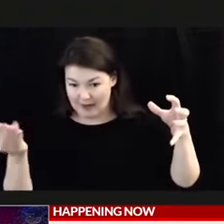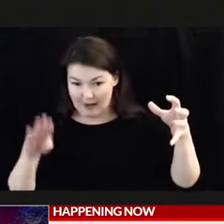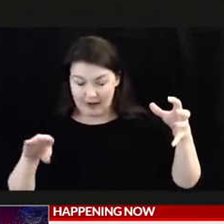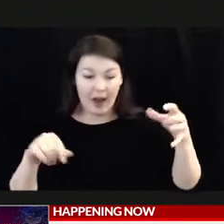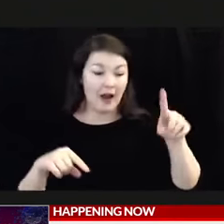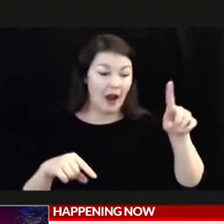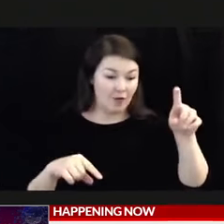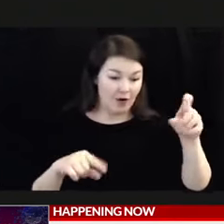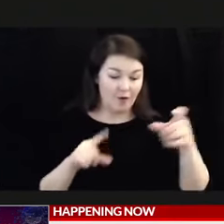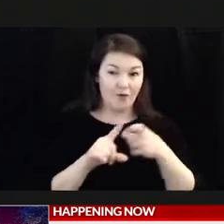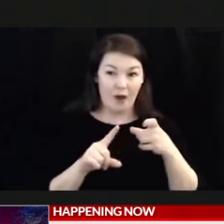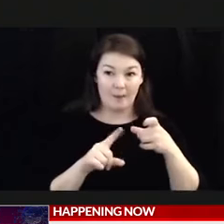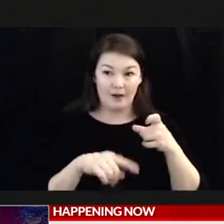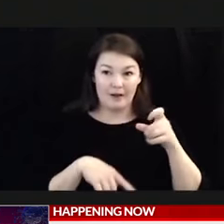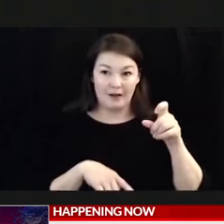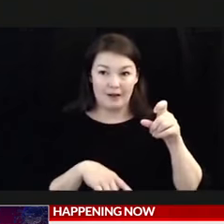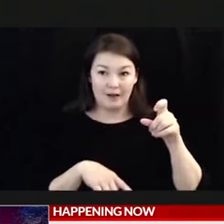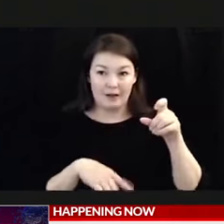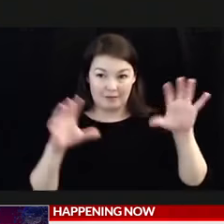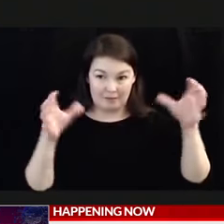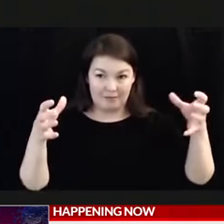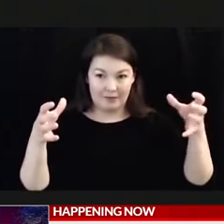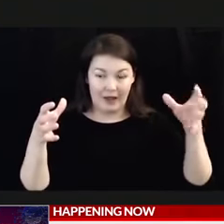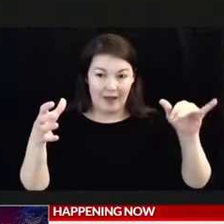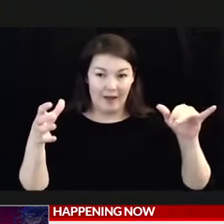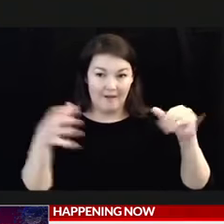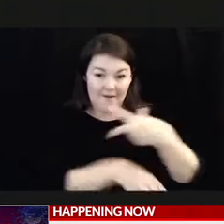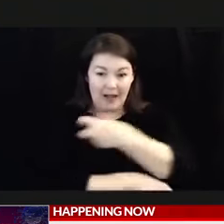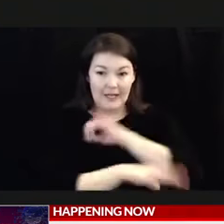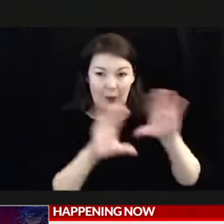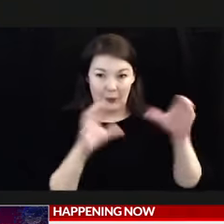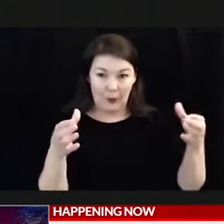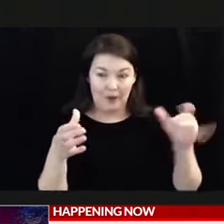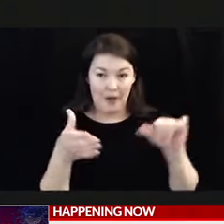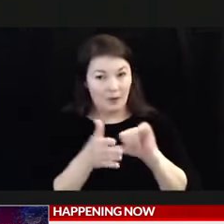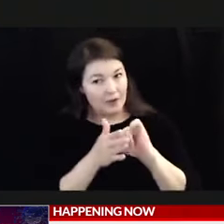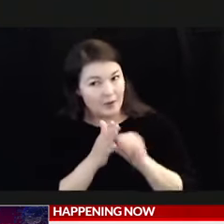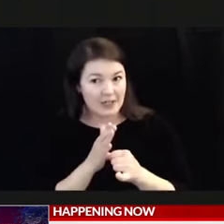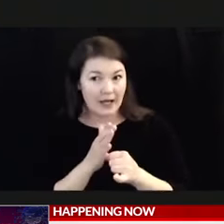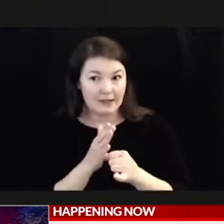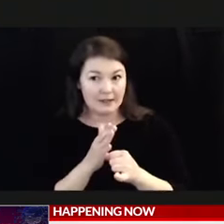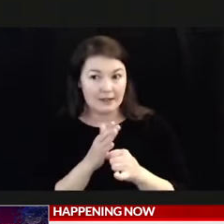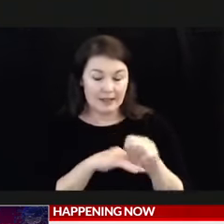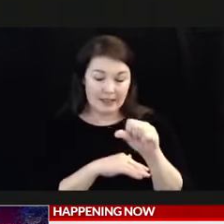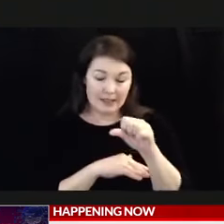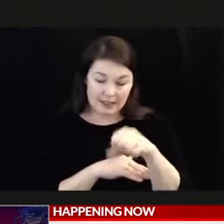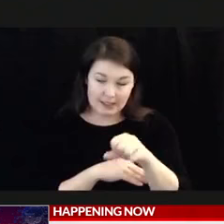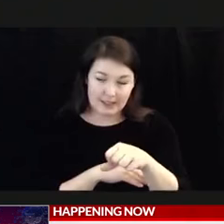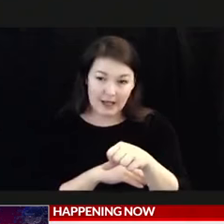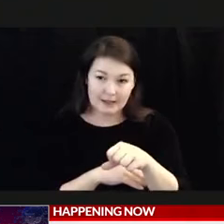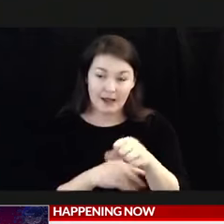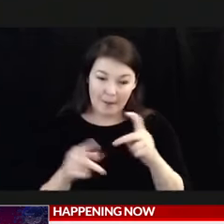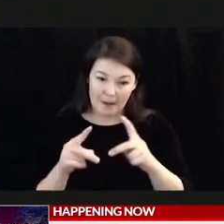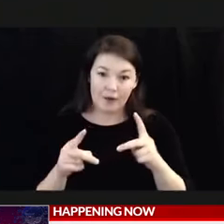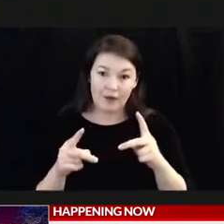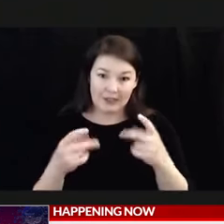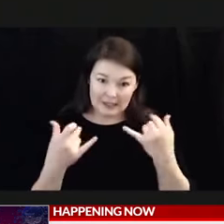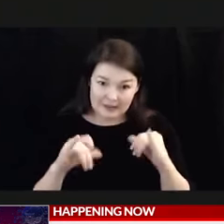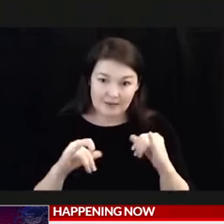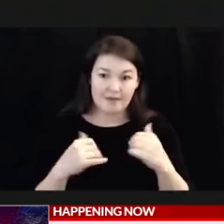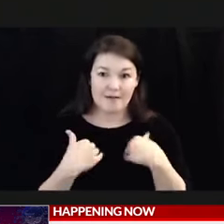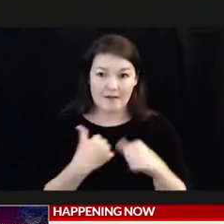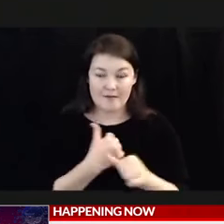much bigger 93%, does, of course, reinforce your question that yes, people are still at risk after 2 doses, and